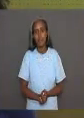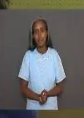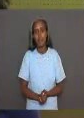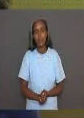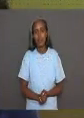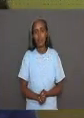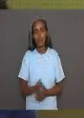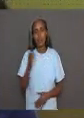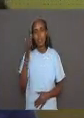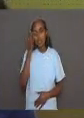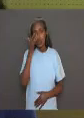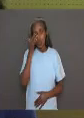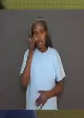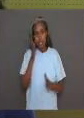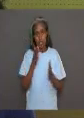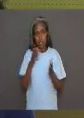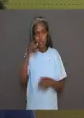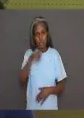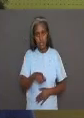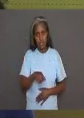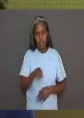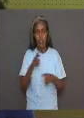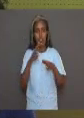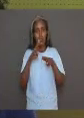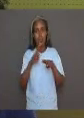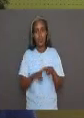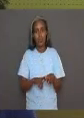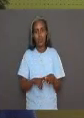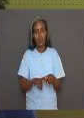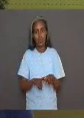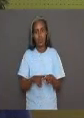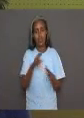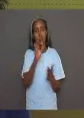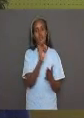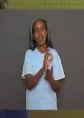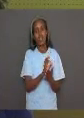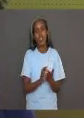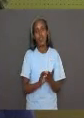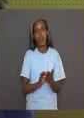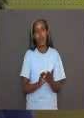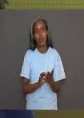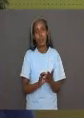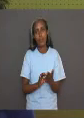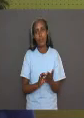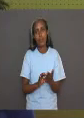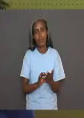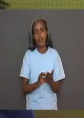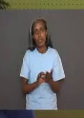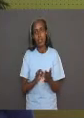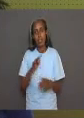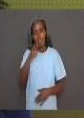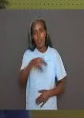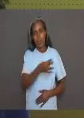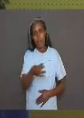It usually needs to be put into a form such as a